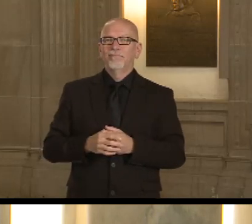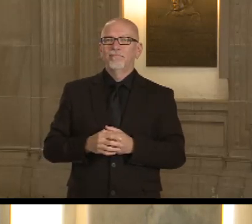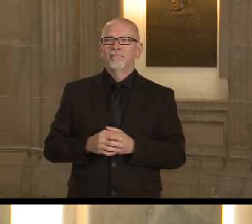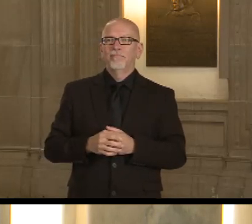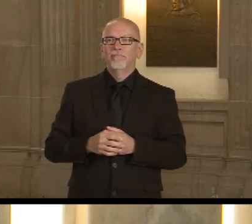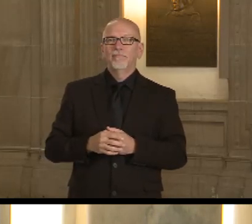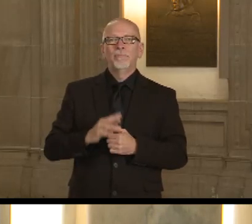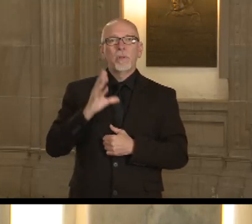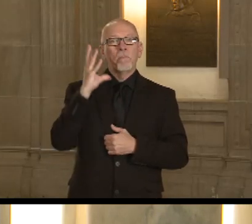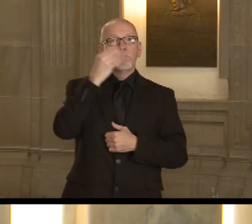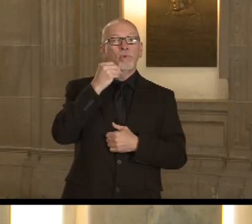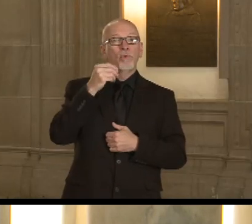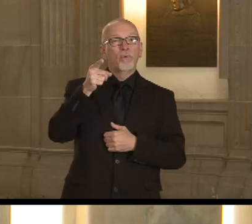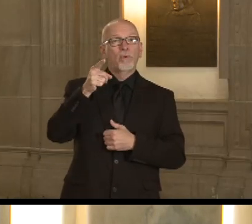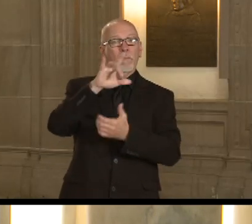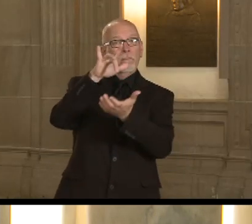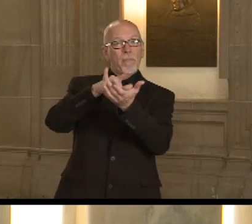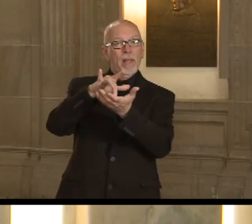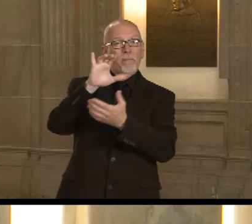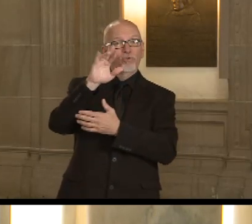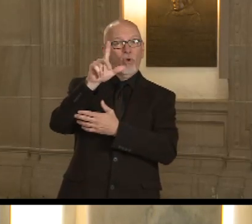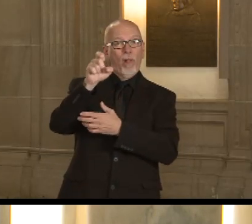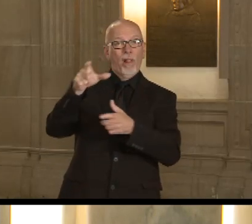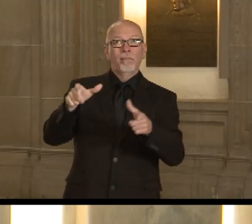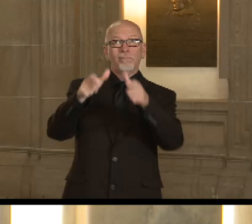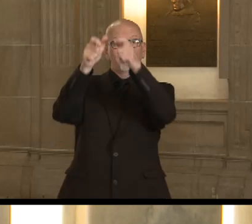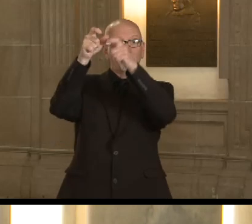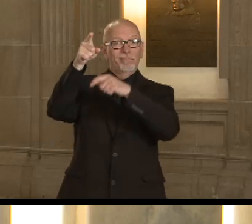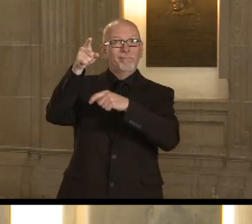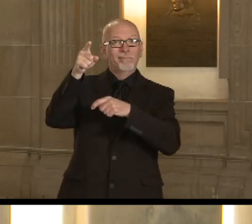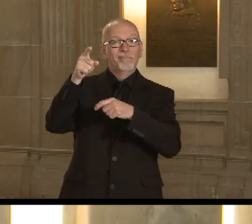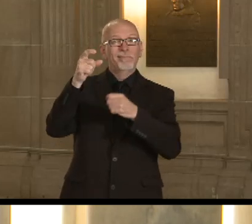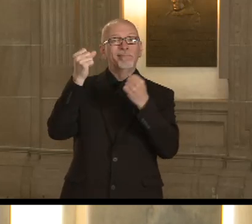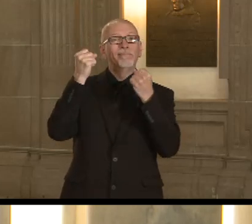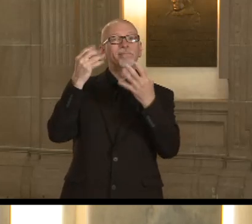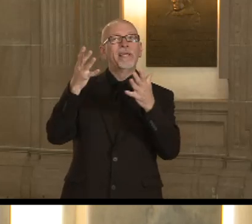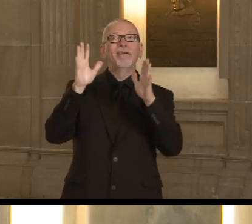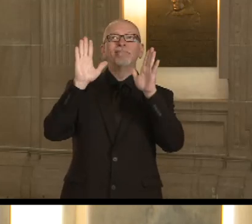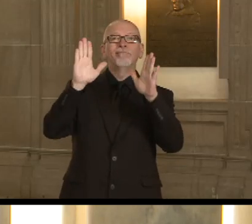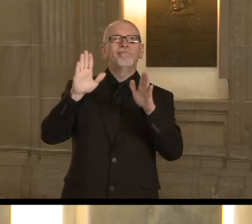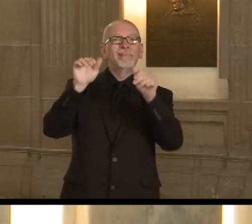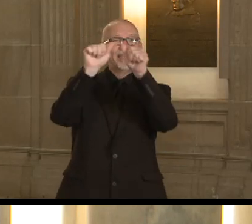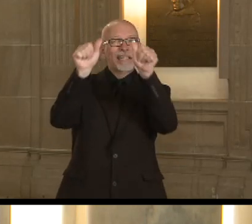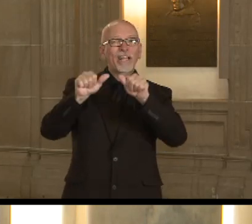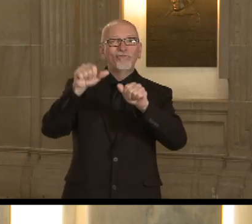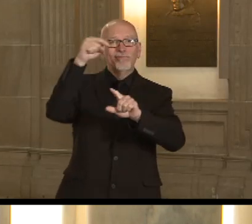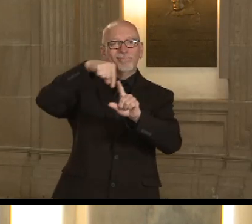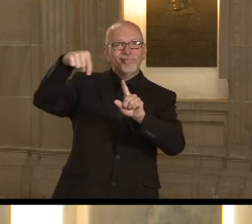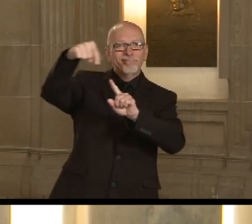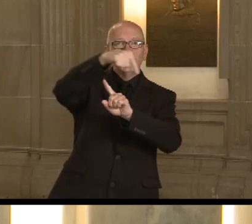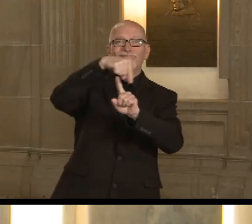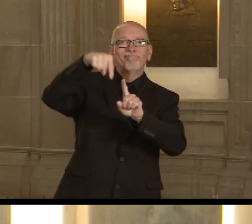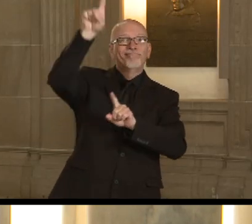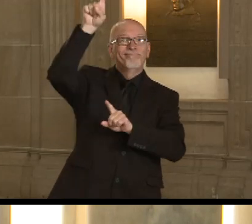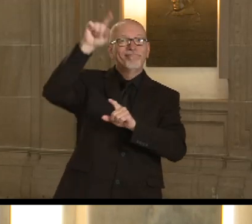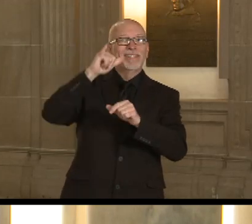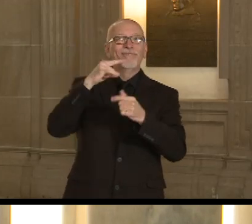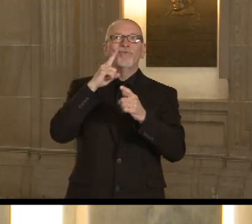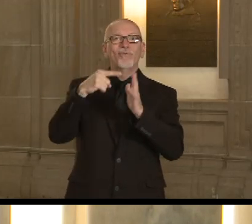The beauty of Monument Circle, the majesty of the many spectacular statues which represent historical